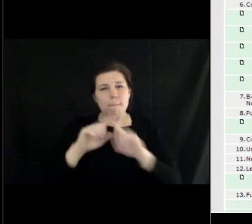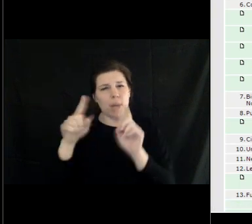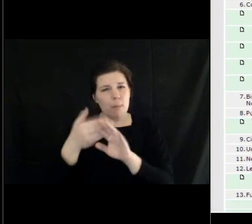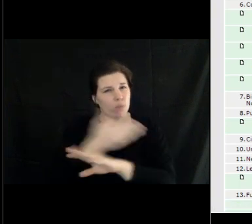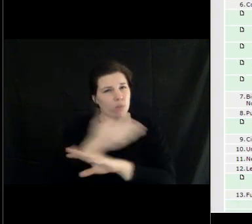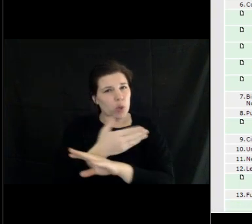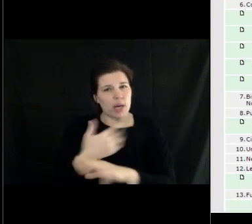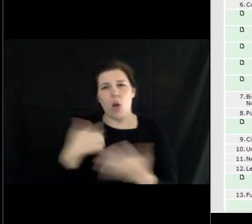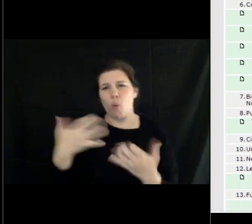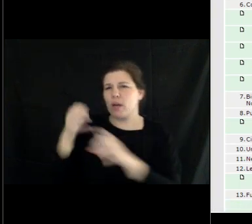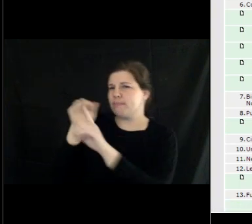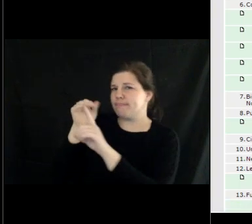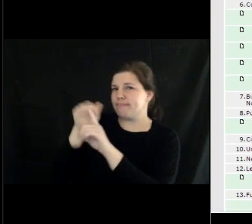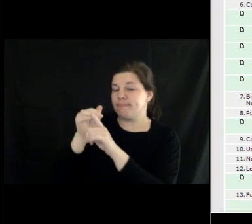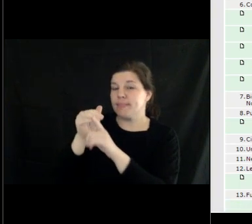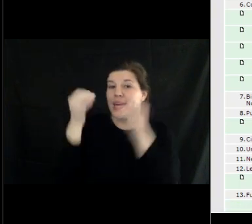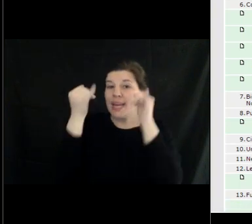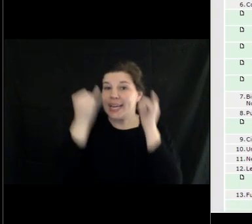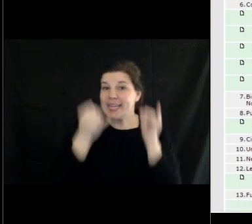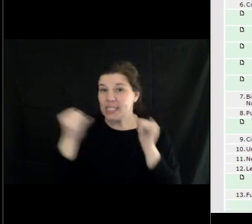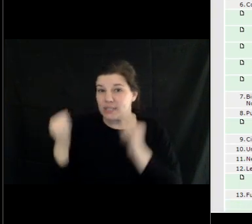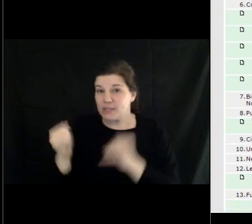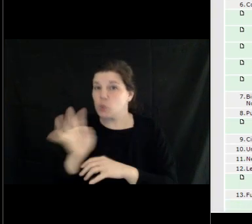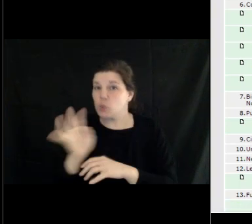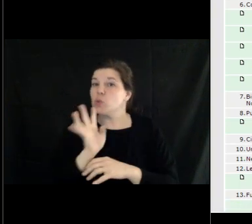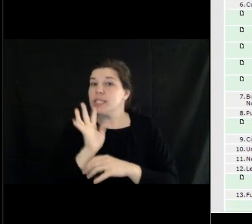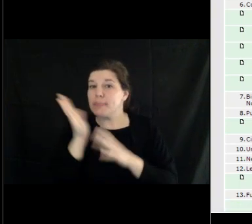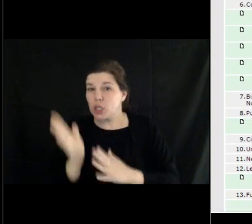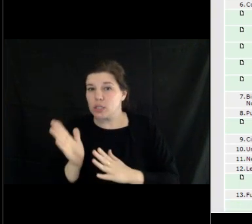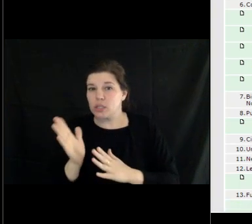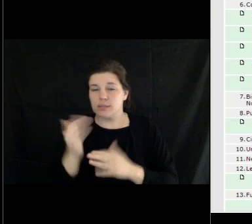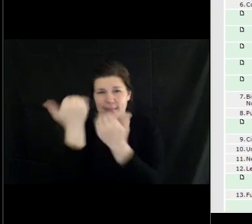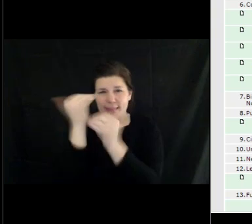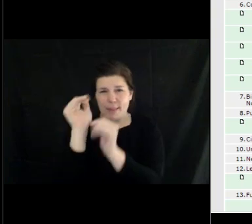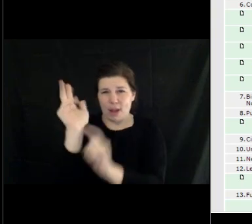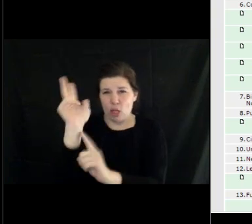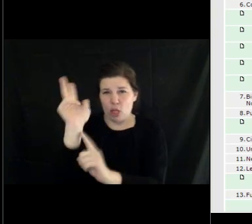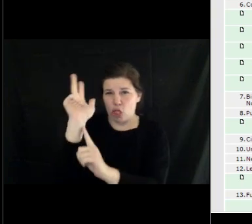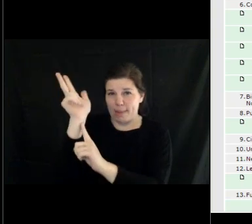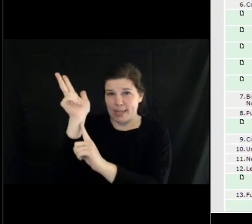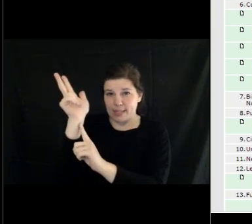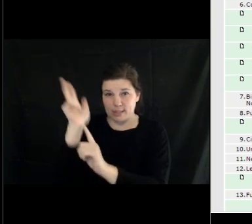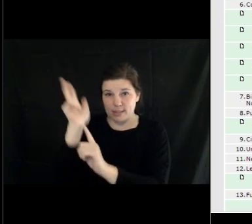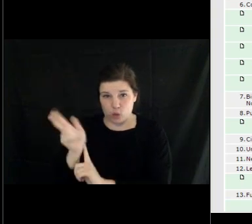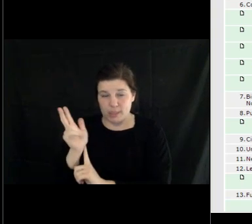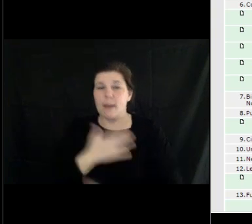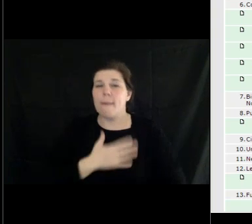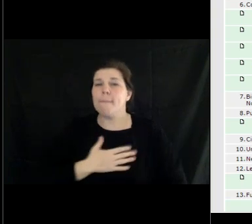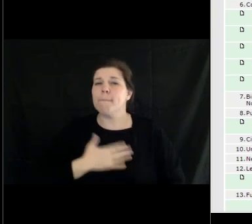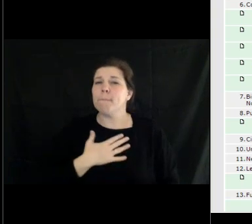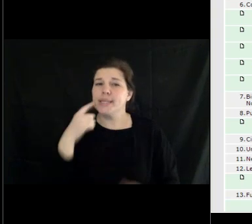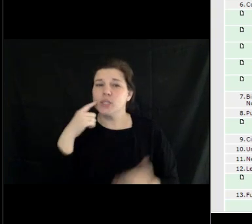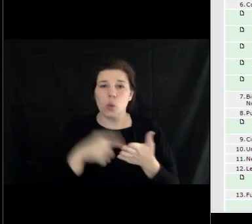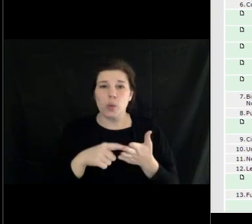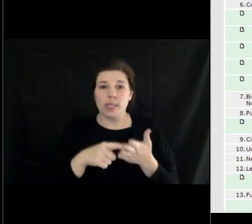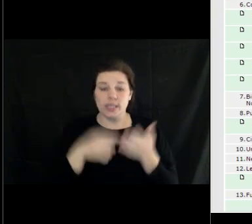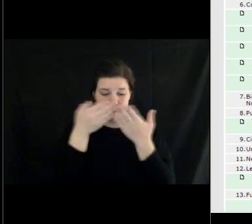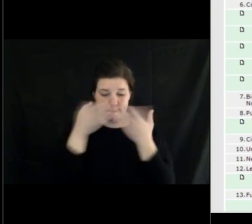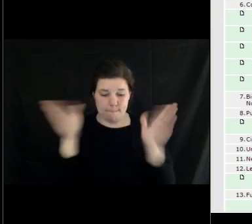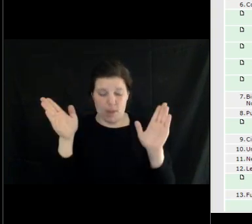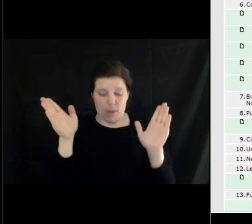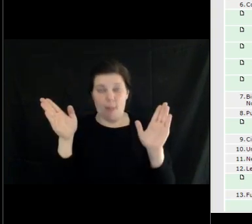that individual speakers are limited to 3 minutes per meeting. Please also take note that public audience period is not a